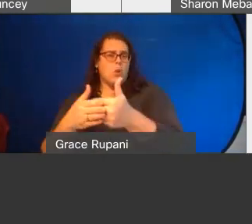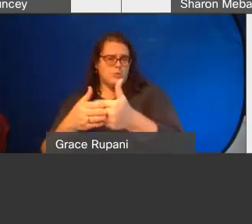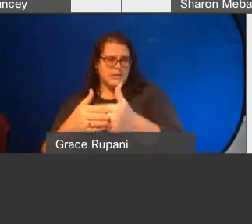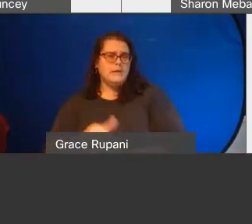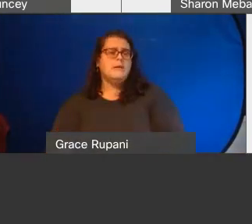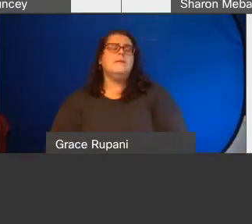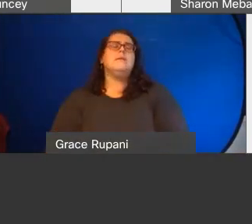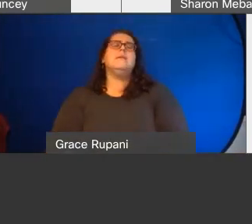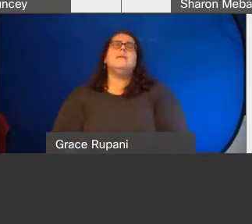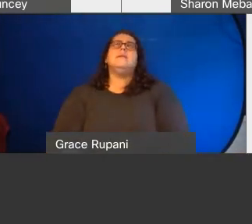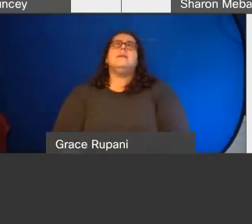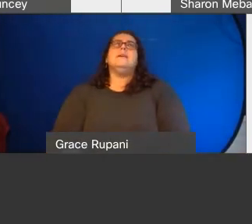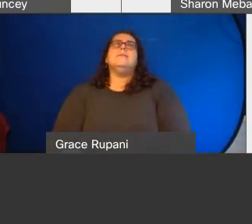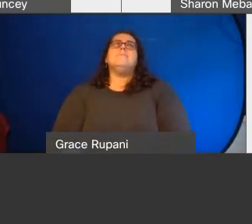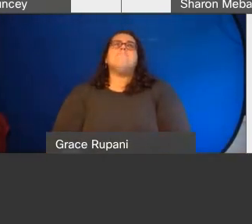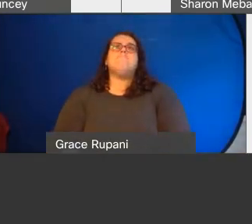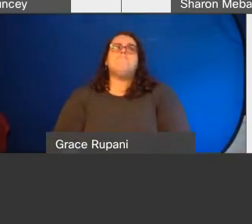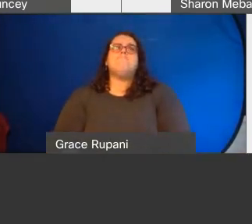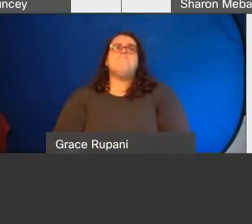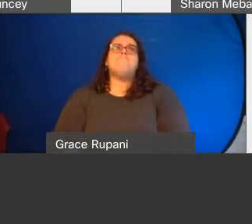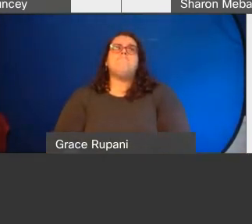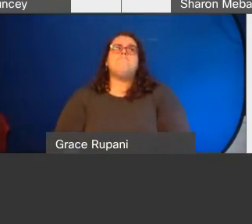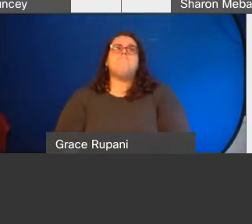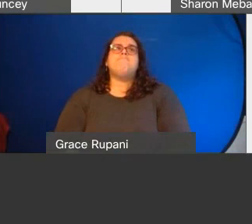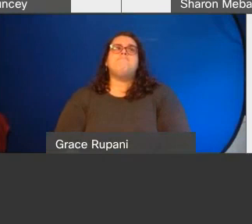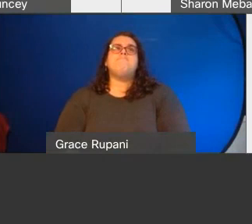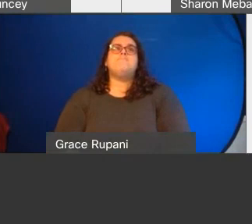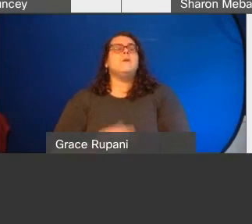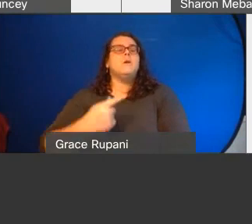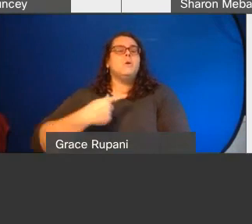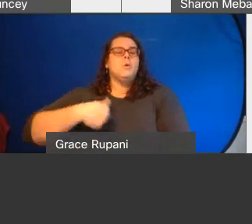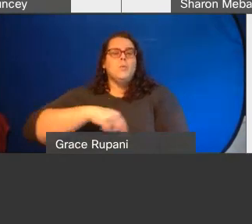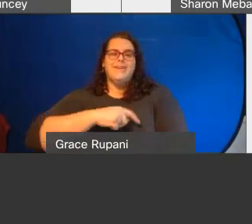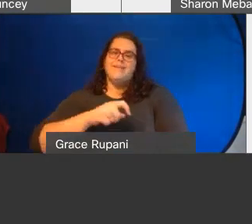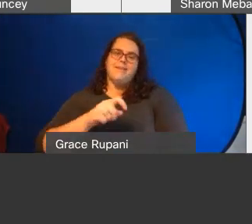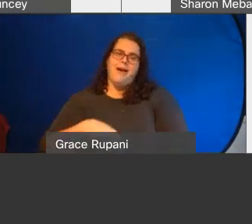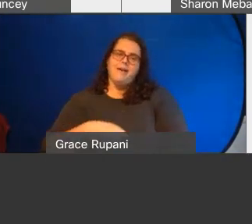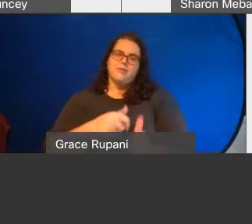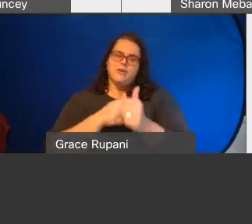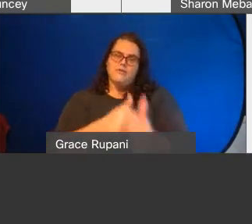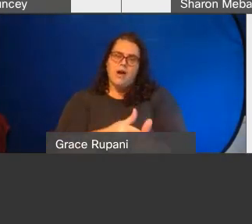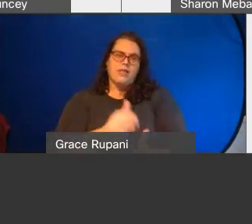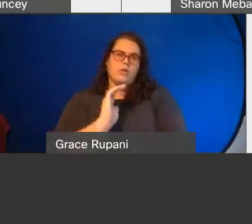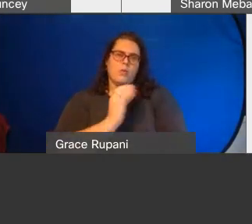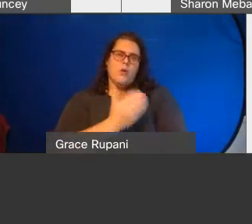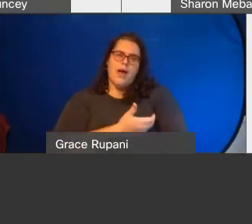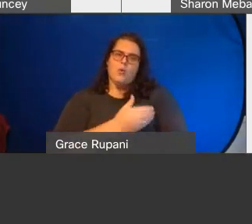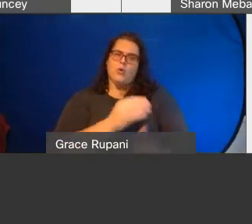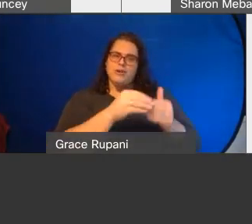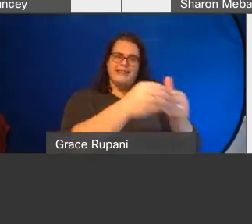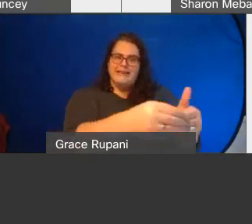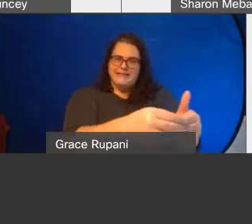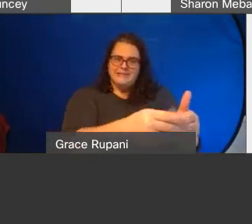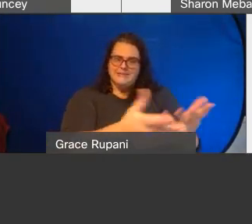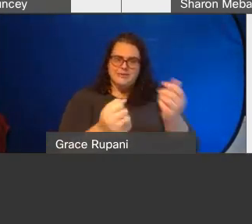We are at the mercy of having to follow our leads. And I did not see the